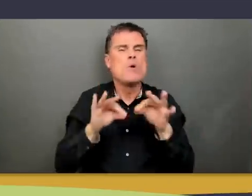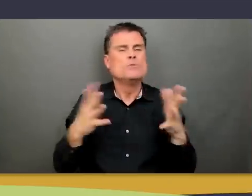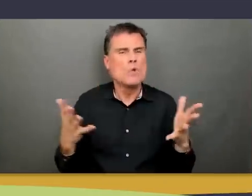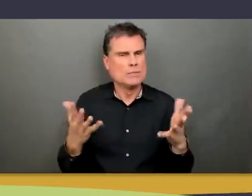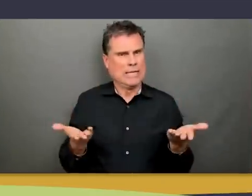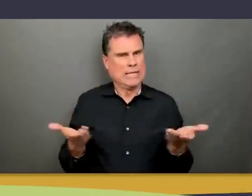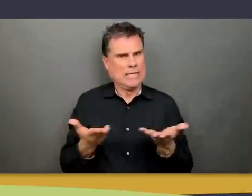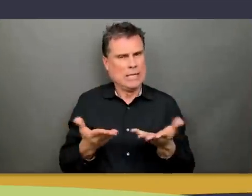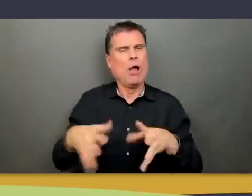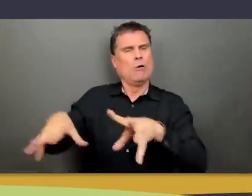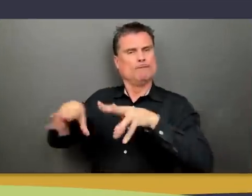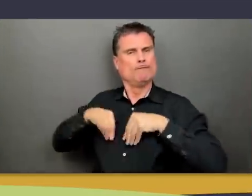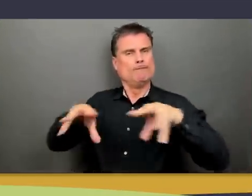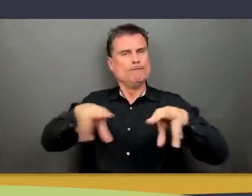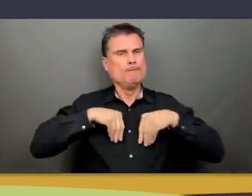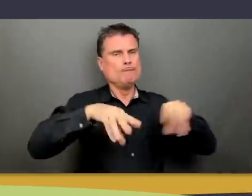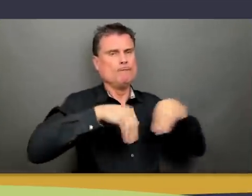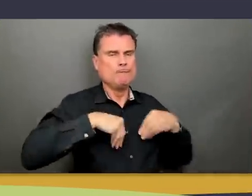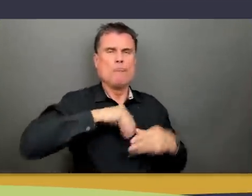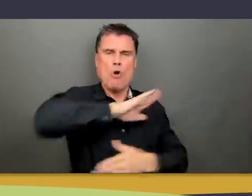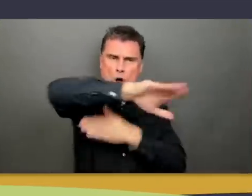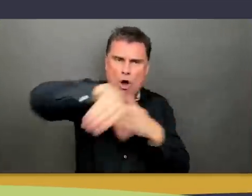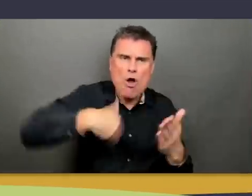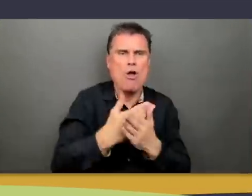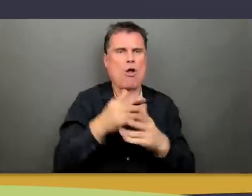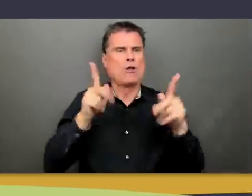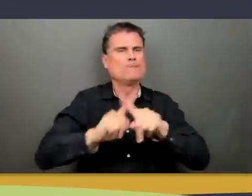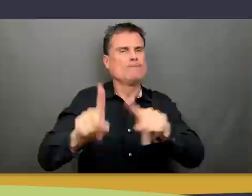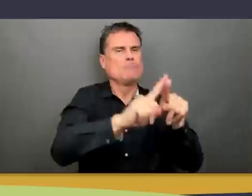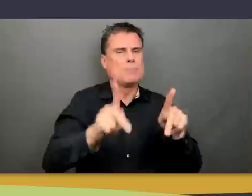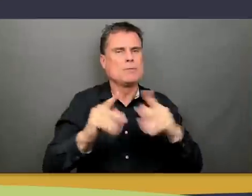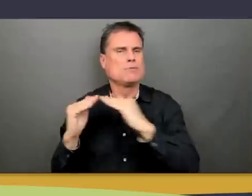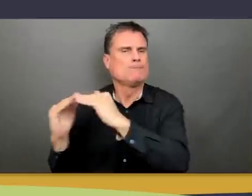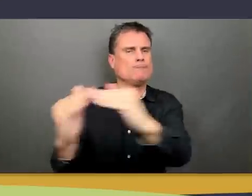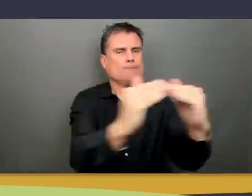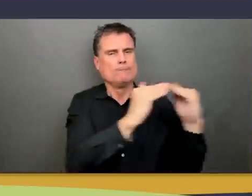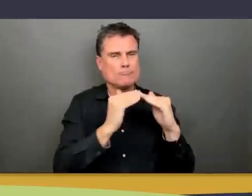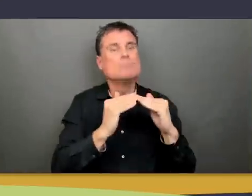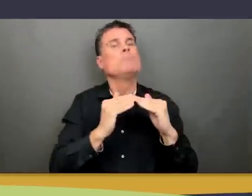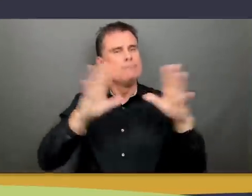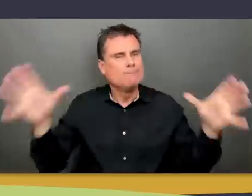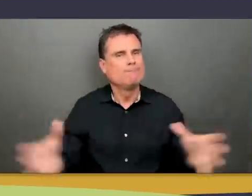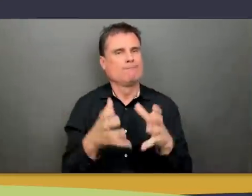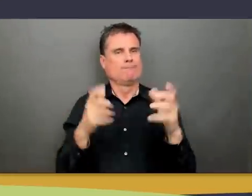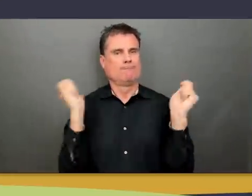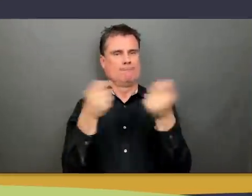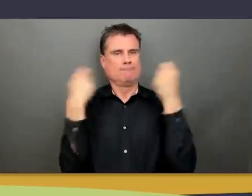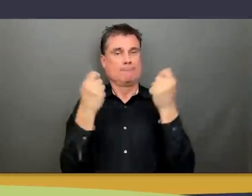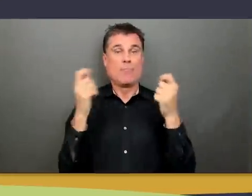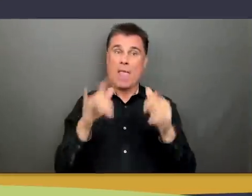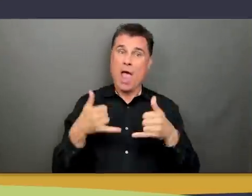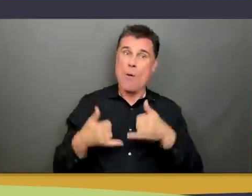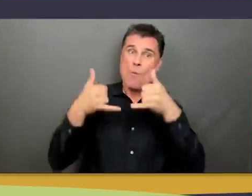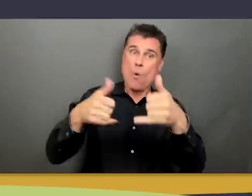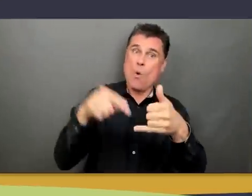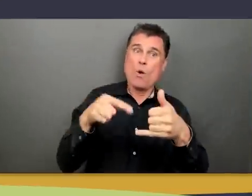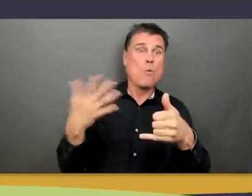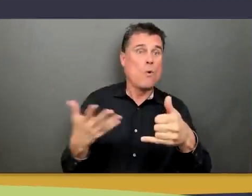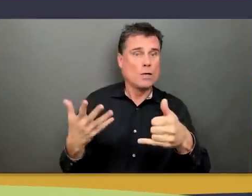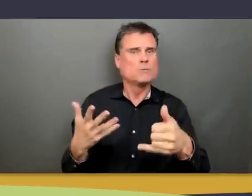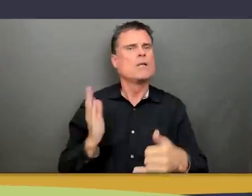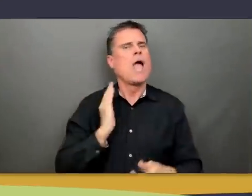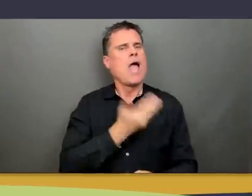today. The Multiculturalism-Anti-Racism Awards are an opportunity to acknowledge those that have gone above and beyond the